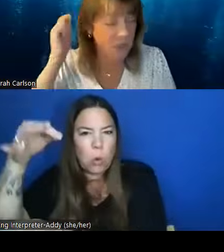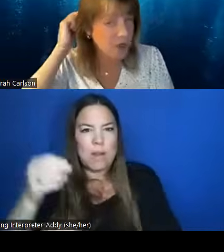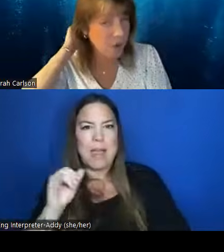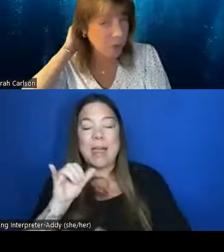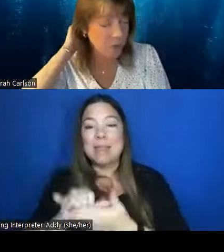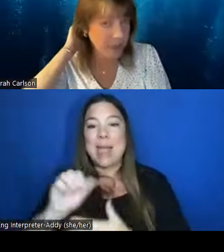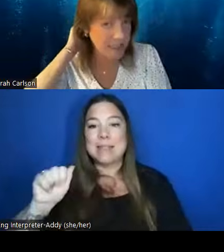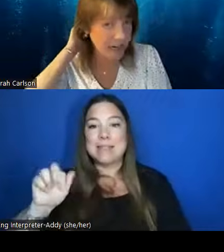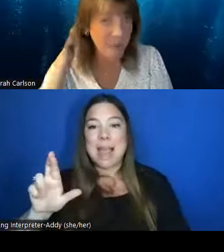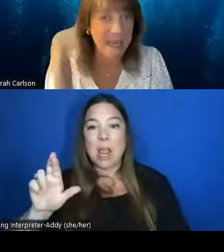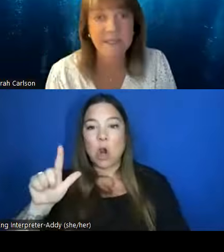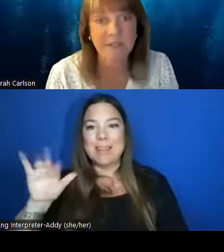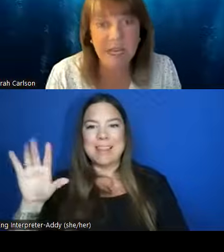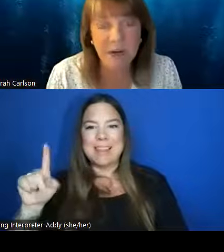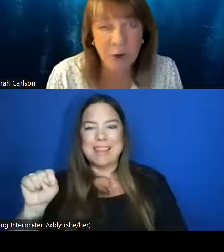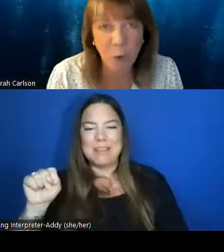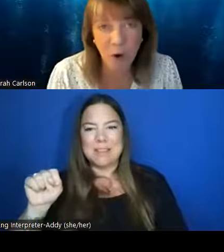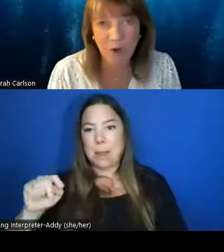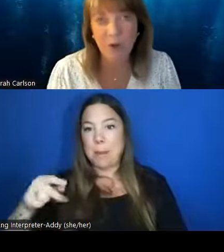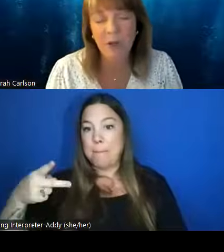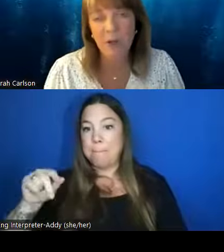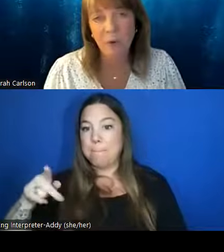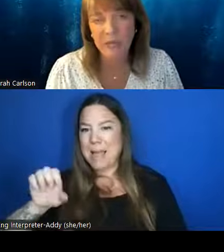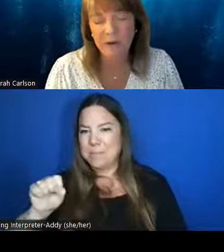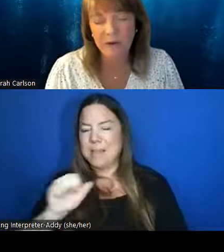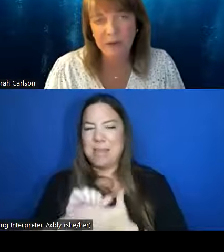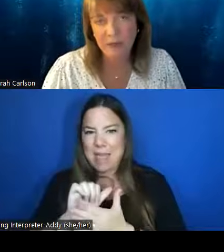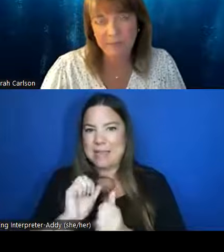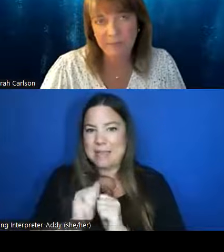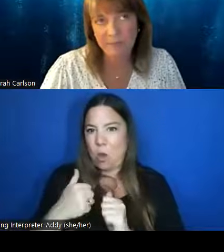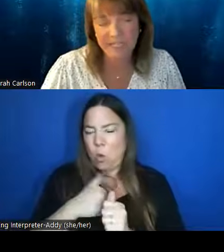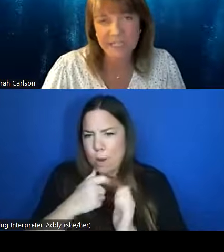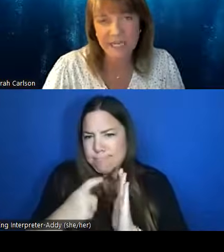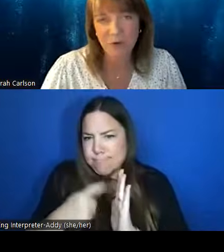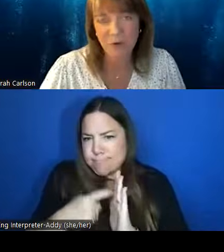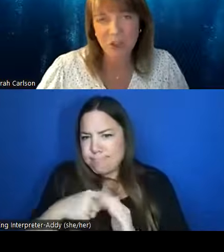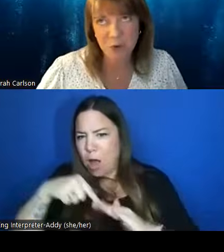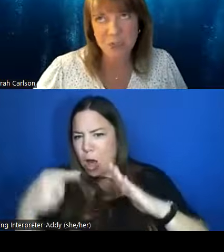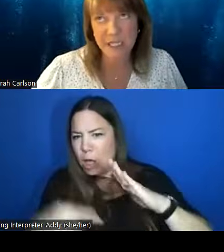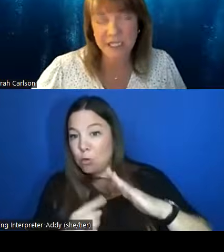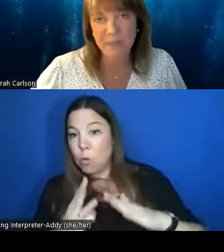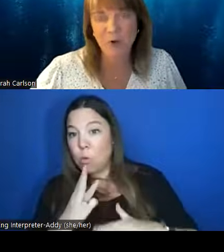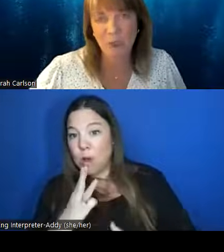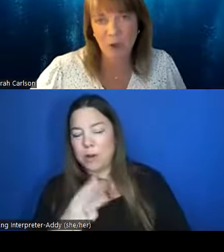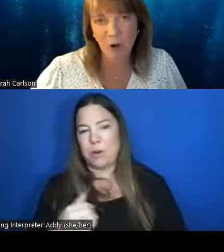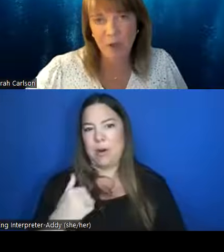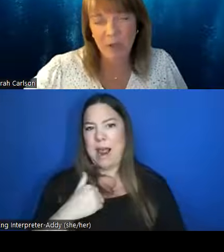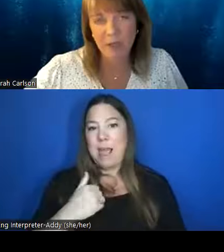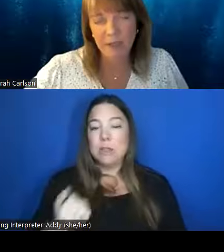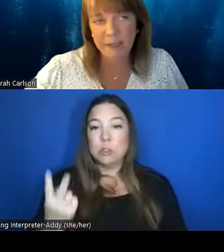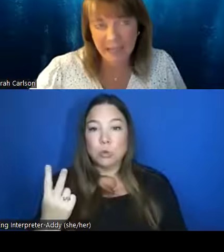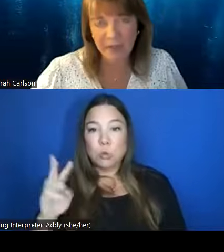pipes. So that's how we excavate underwater. We fix together 2 6-meter